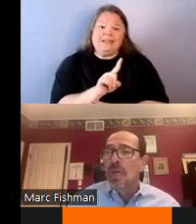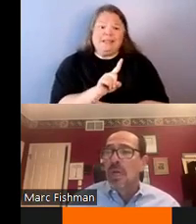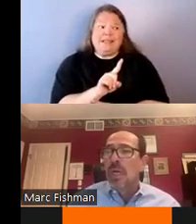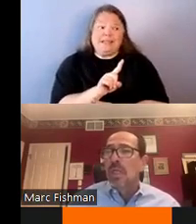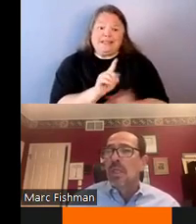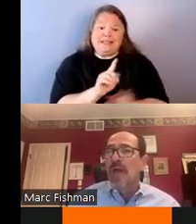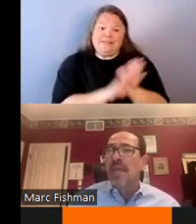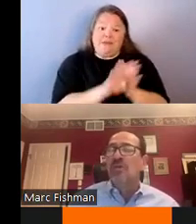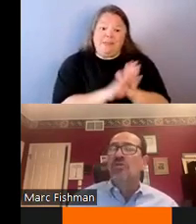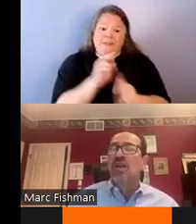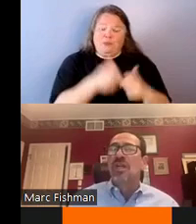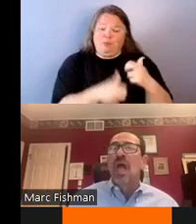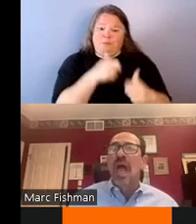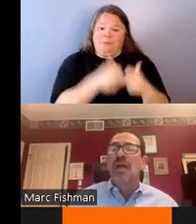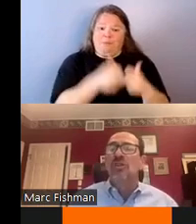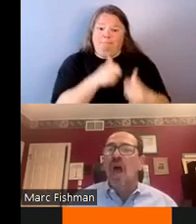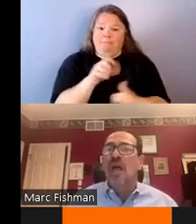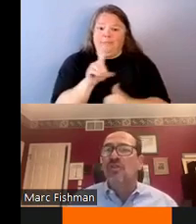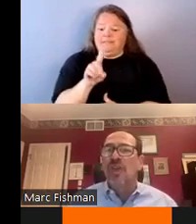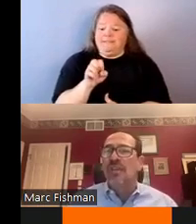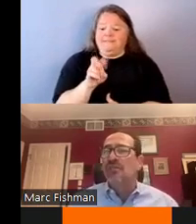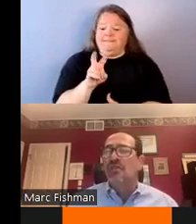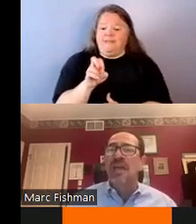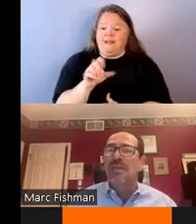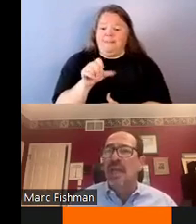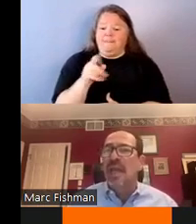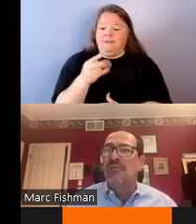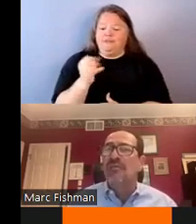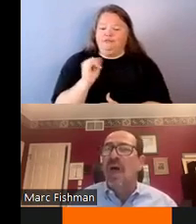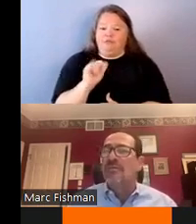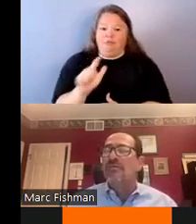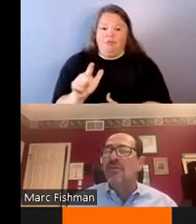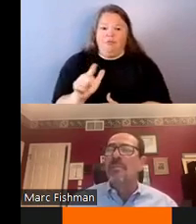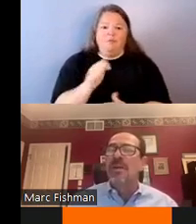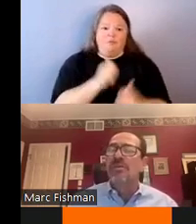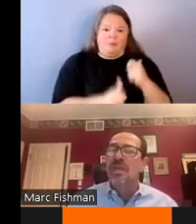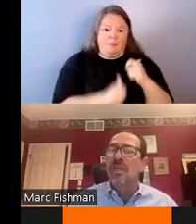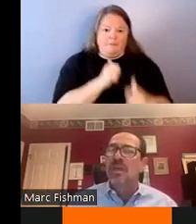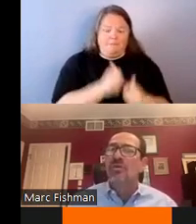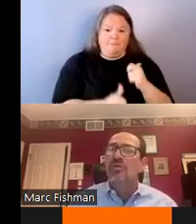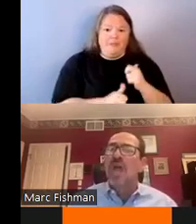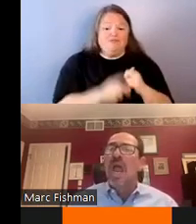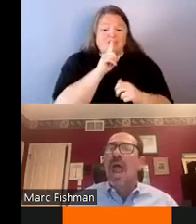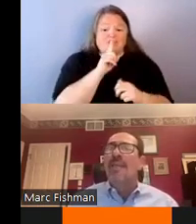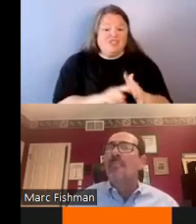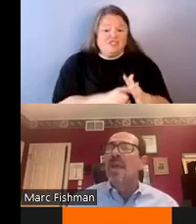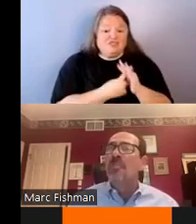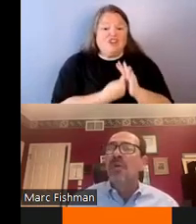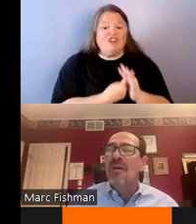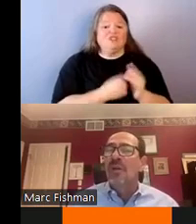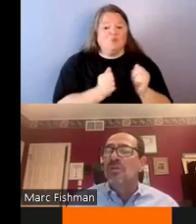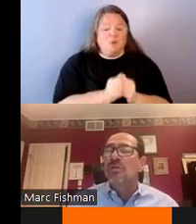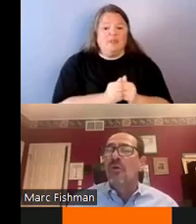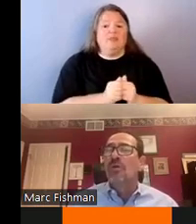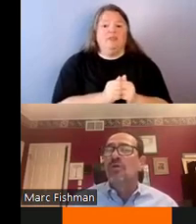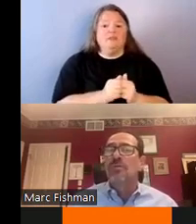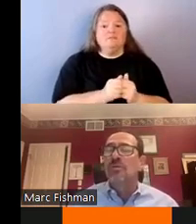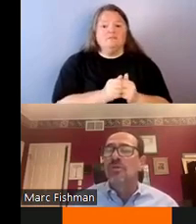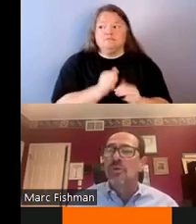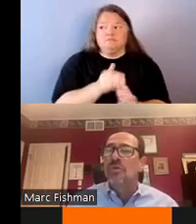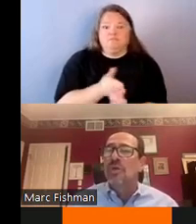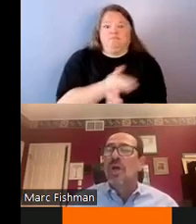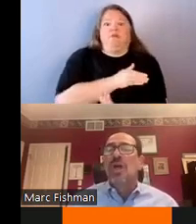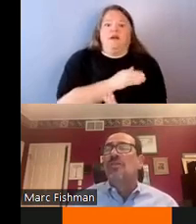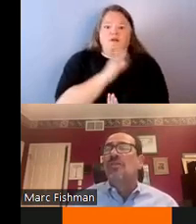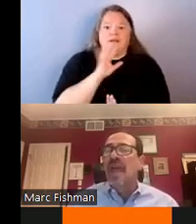origin. That is, it has its onset in the second decade of life, in the mid-teen years, and the peak prevalence of all